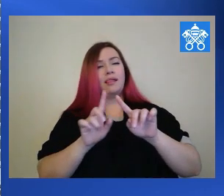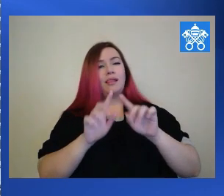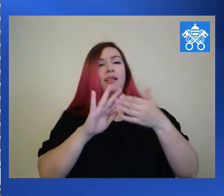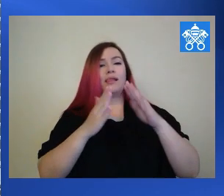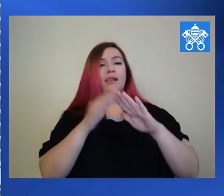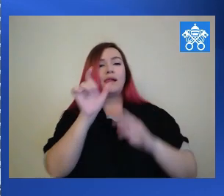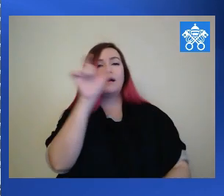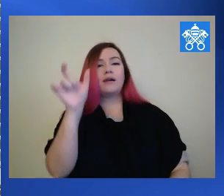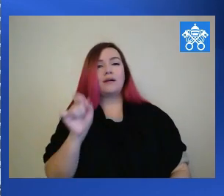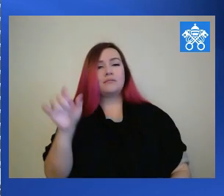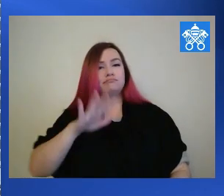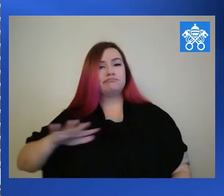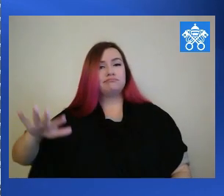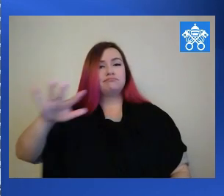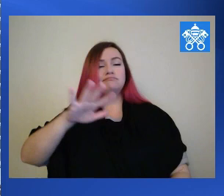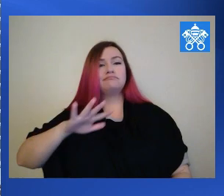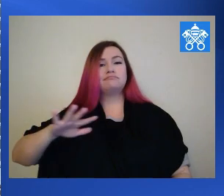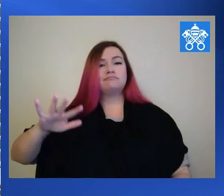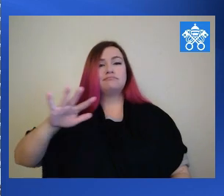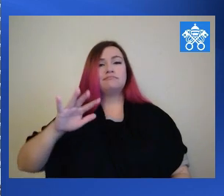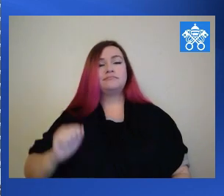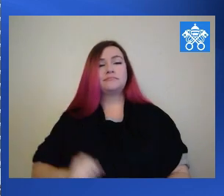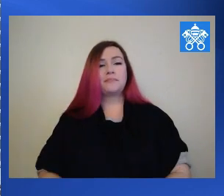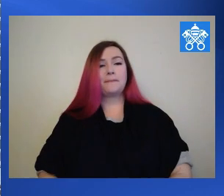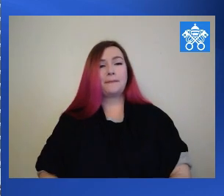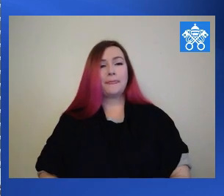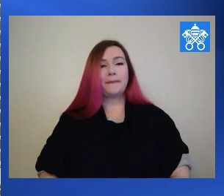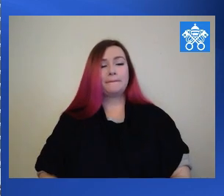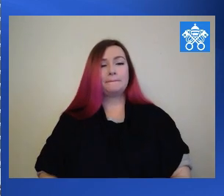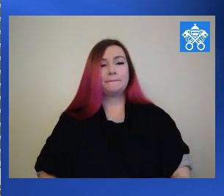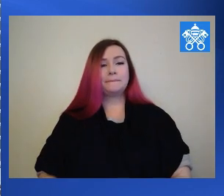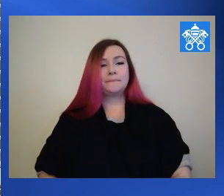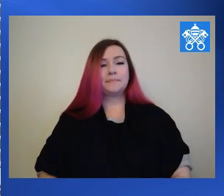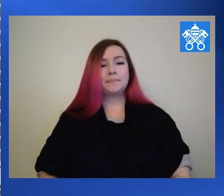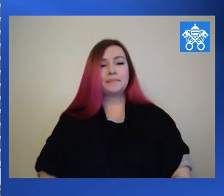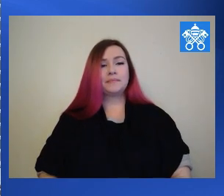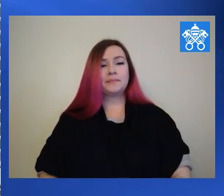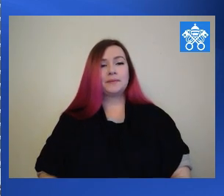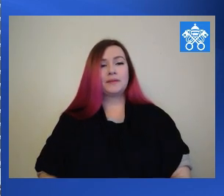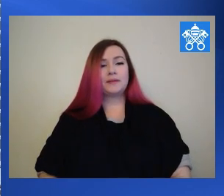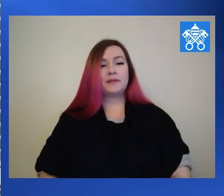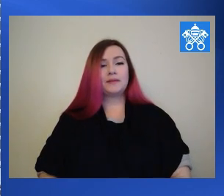Italy, faithful of various other places in Italy.